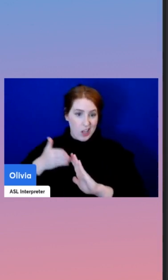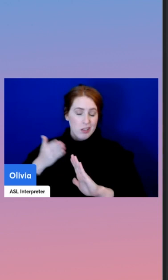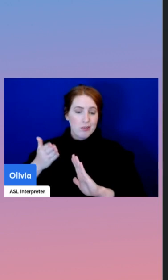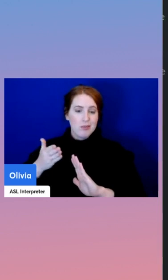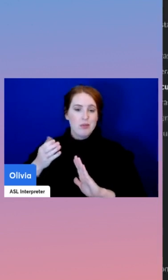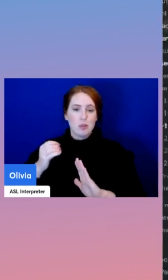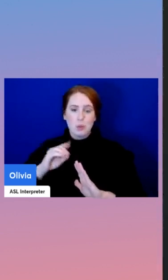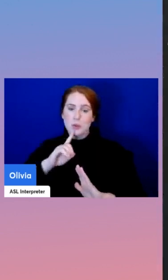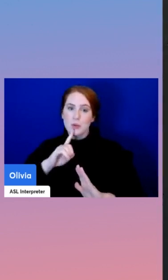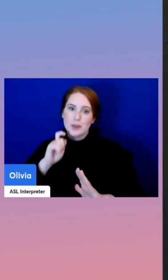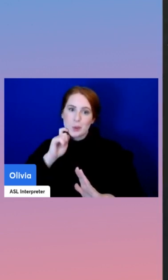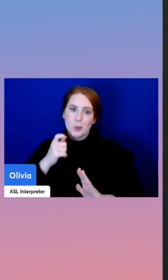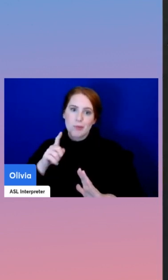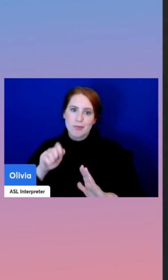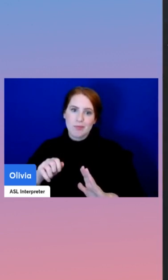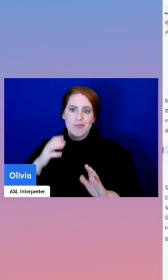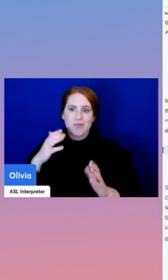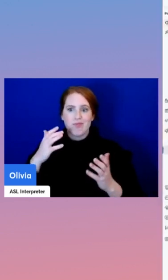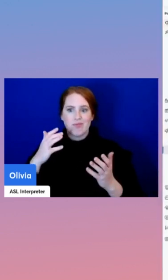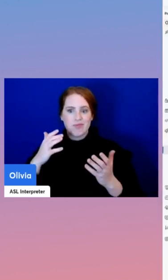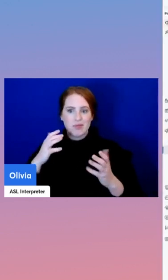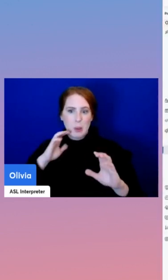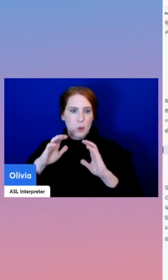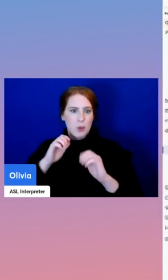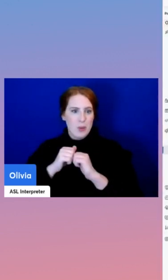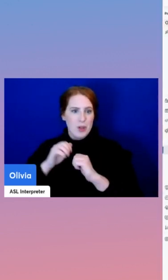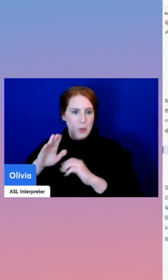able for you to communicate to your business. So now if